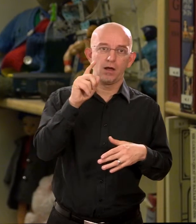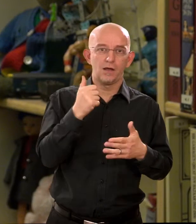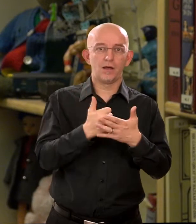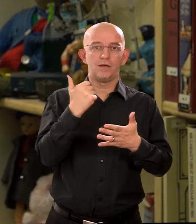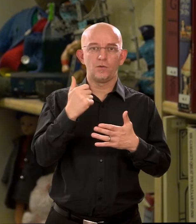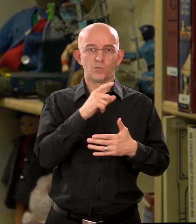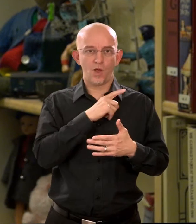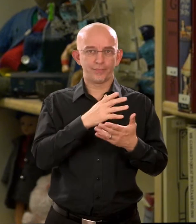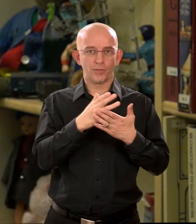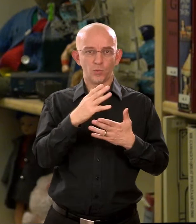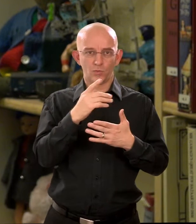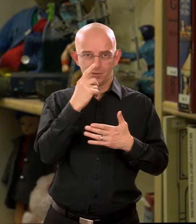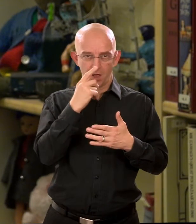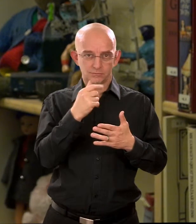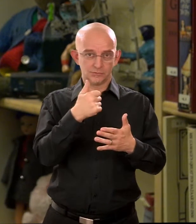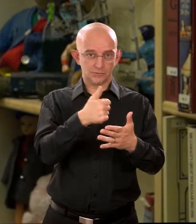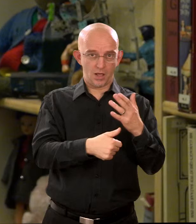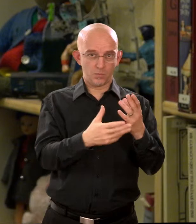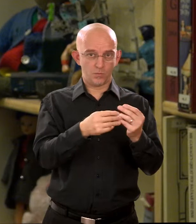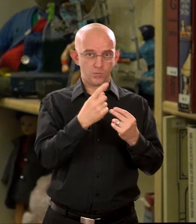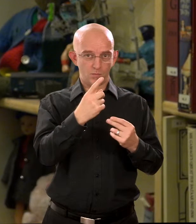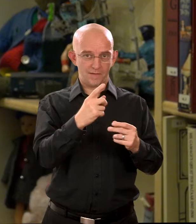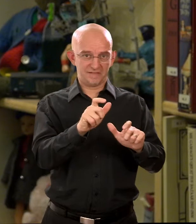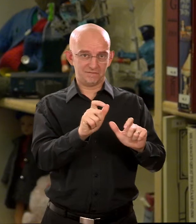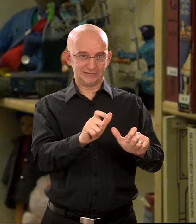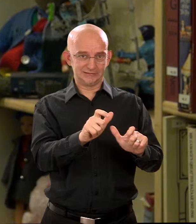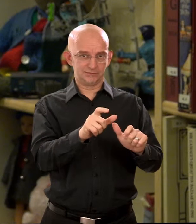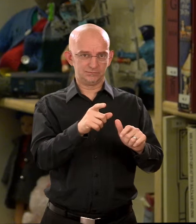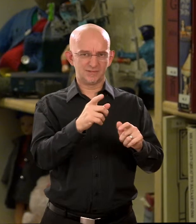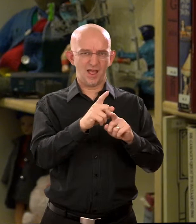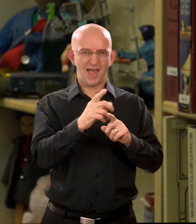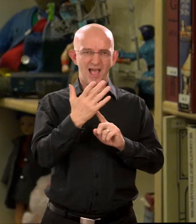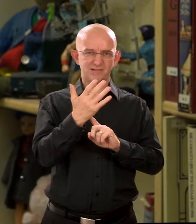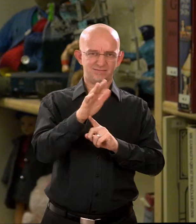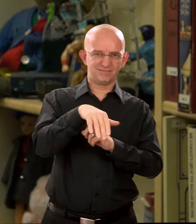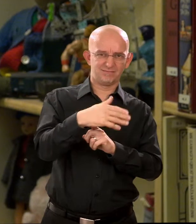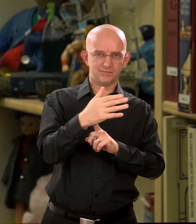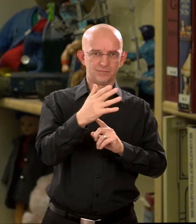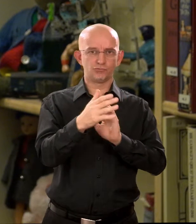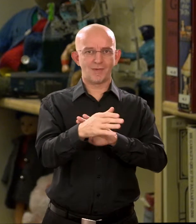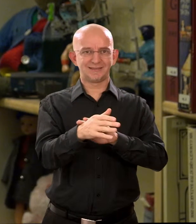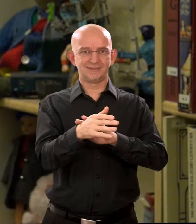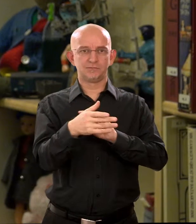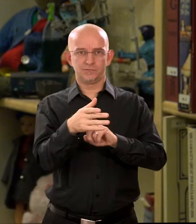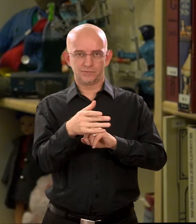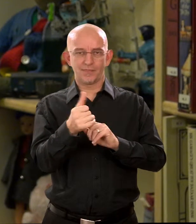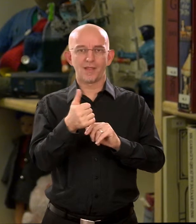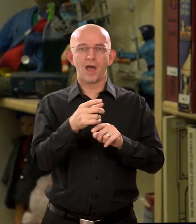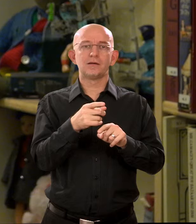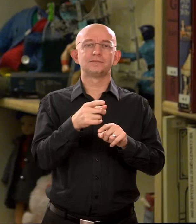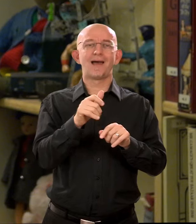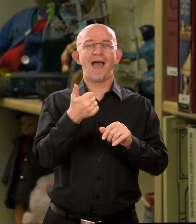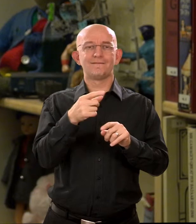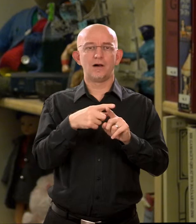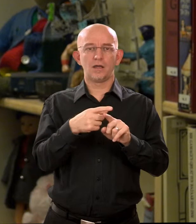names. And the major innovation was that you might have started off with ones with fixed position hands,